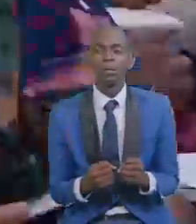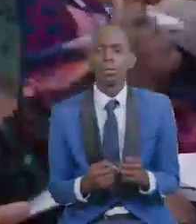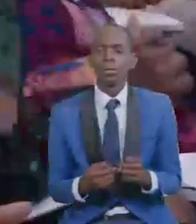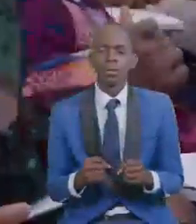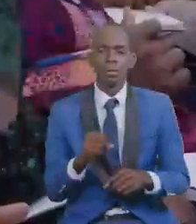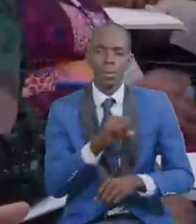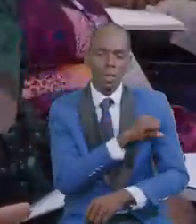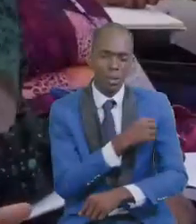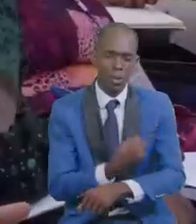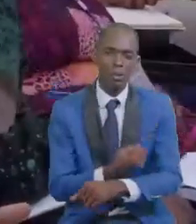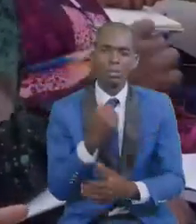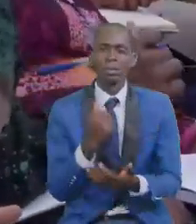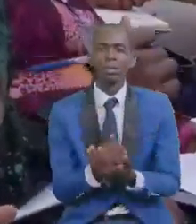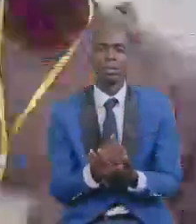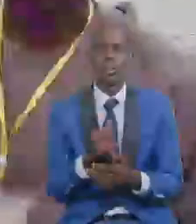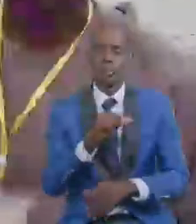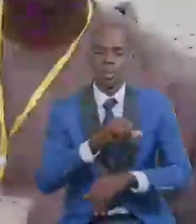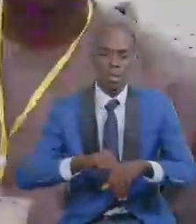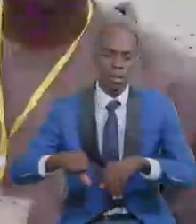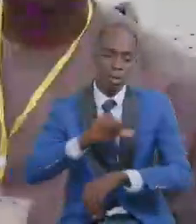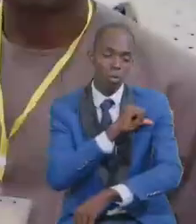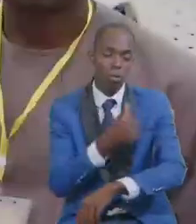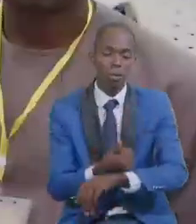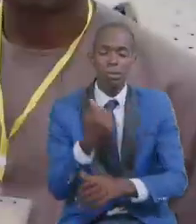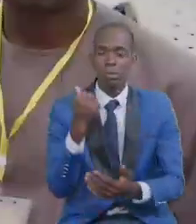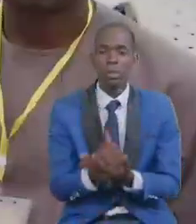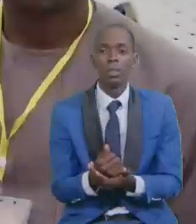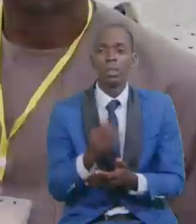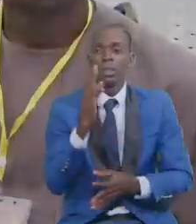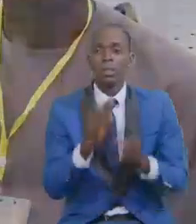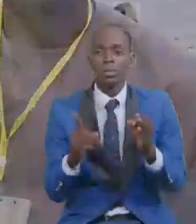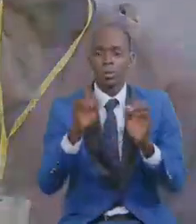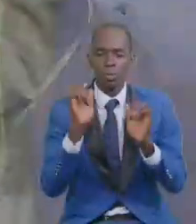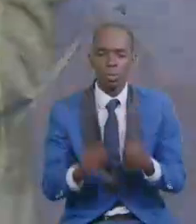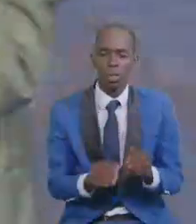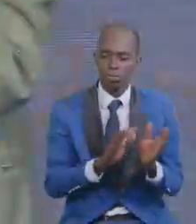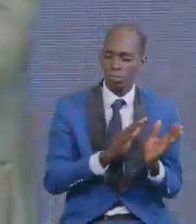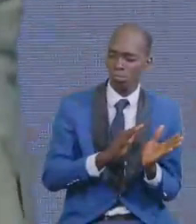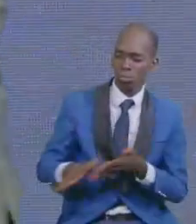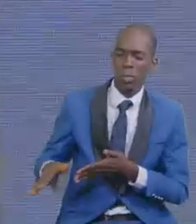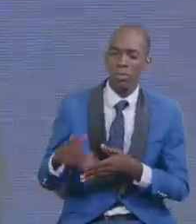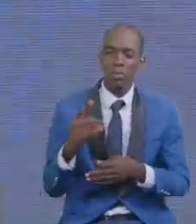strength, authority. If you can look away from the past,